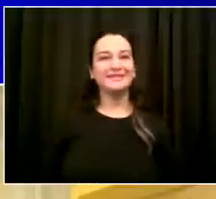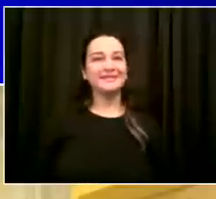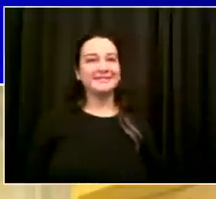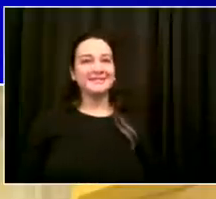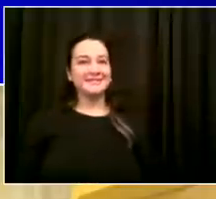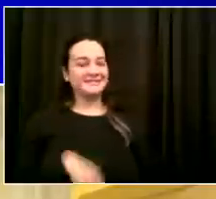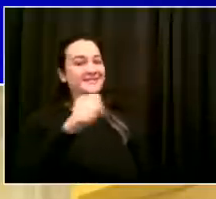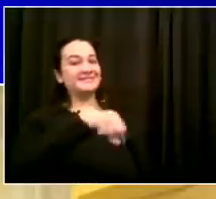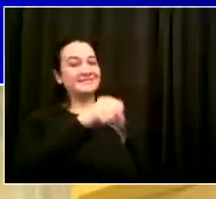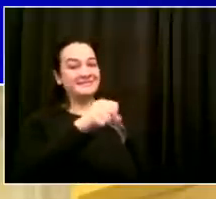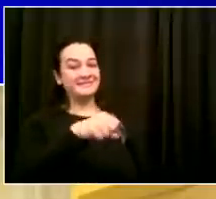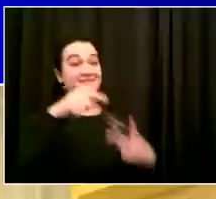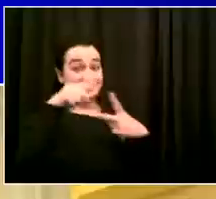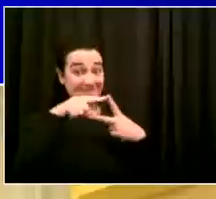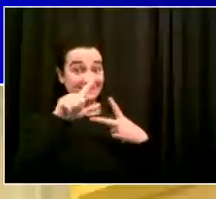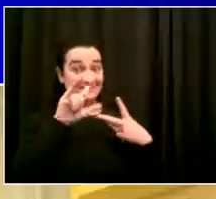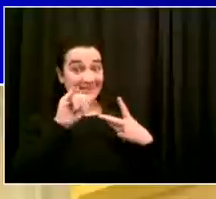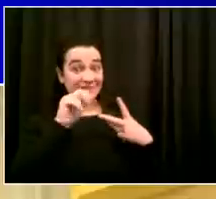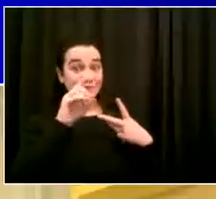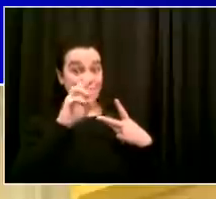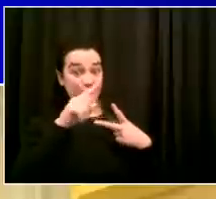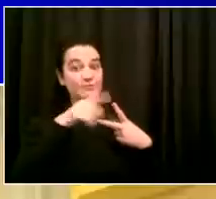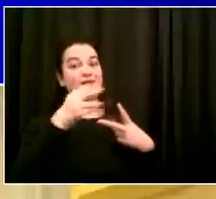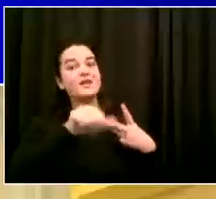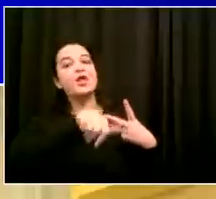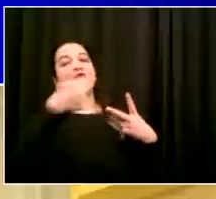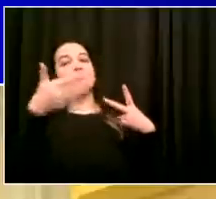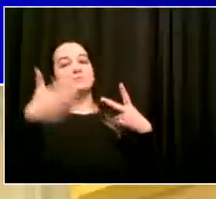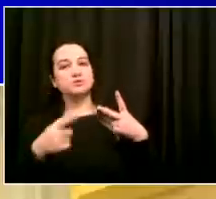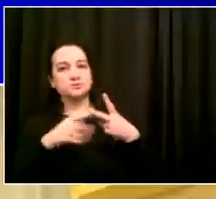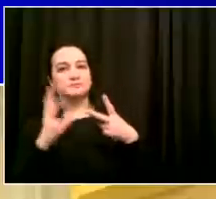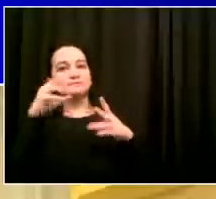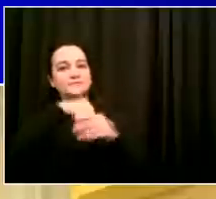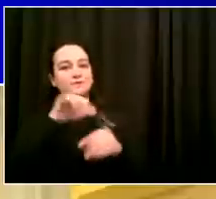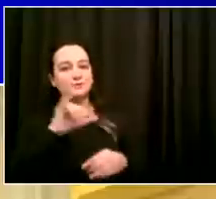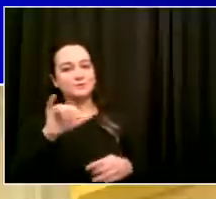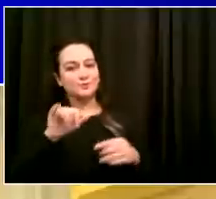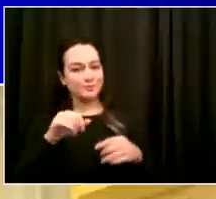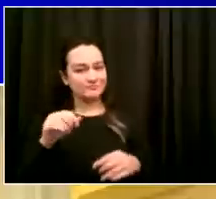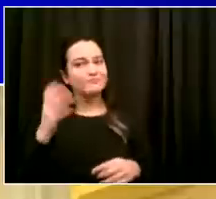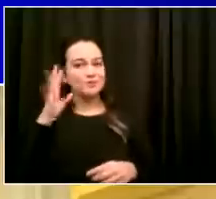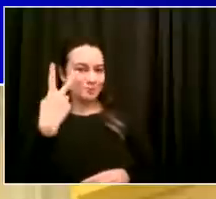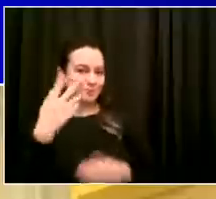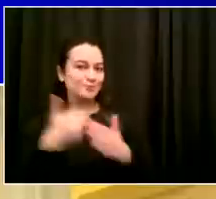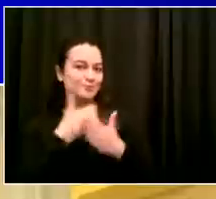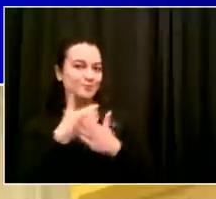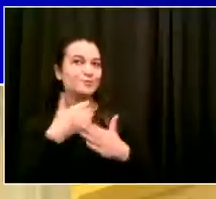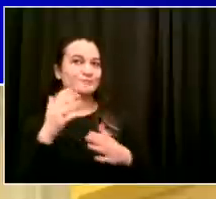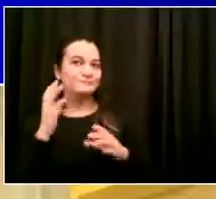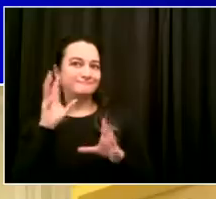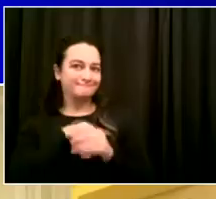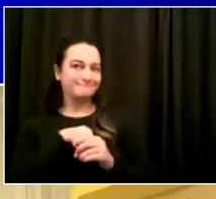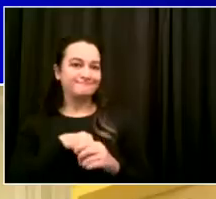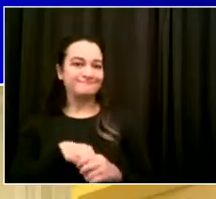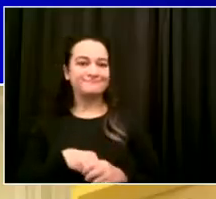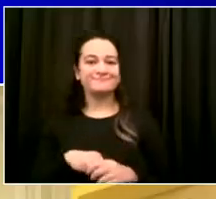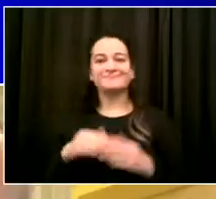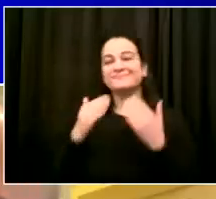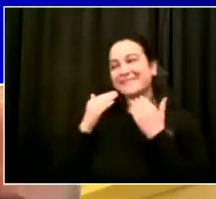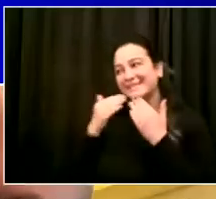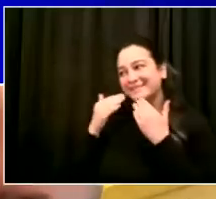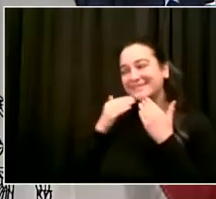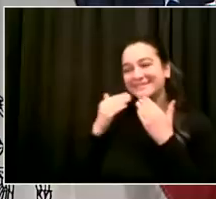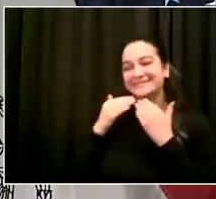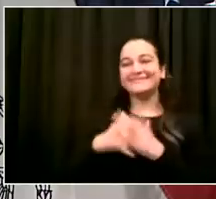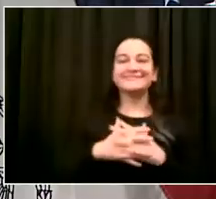am certain of it. Thank you very much for what you're doing for Thank New York you, Mayor. City today. All right. Let's Best go Mets. Luck. All right. Take